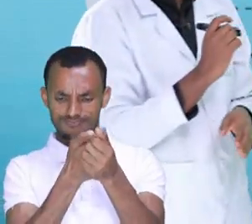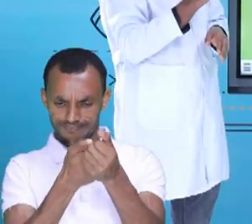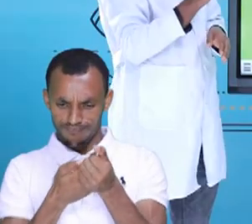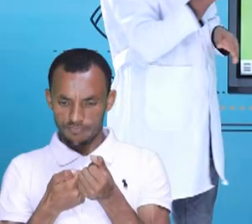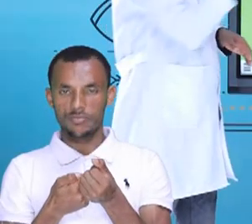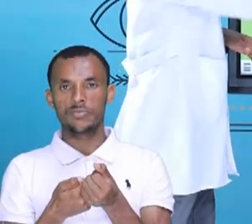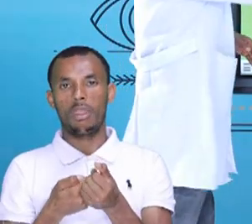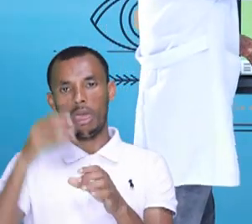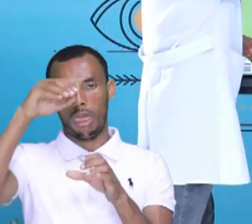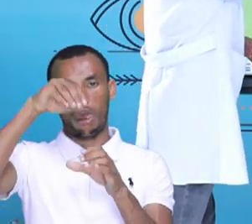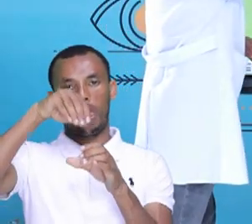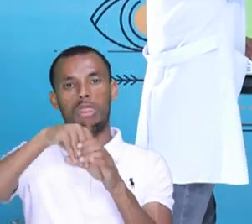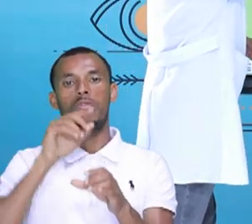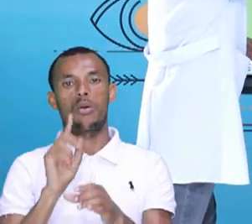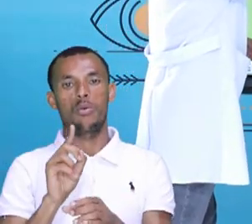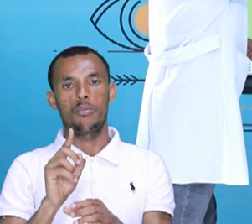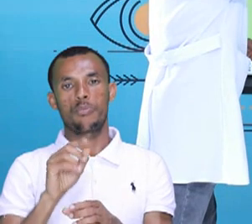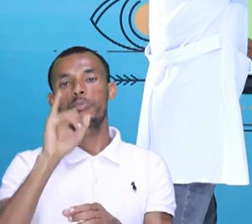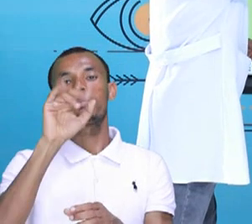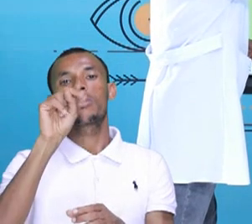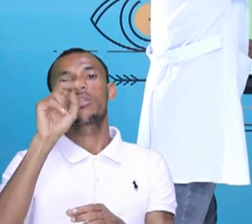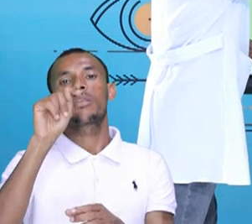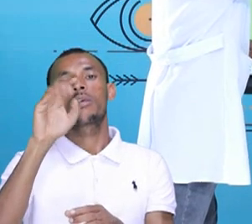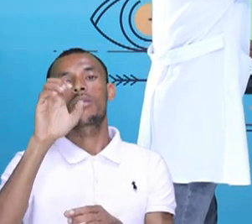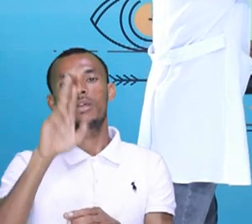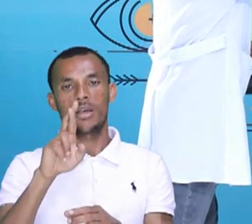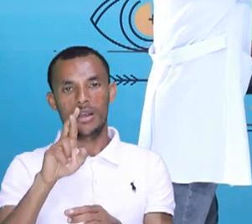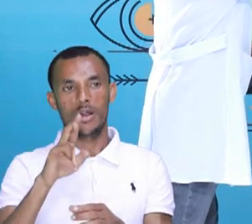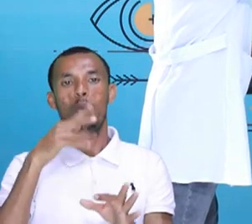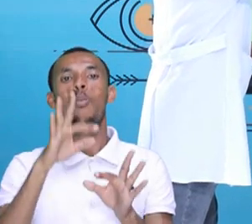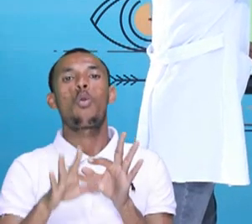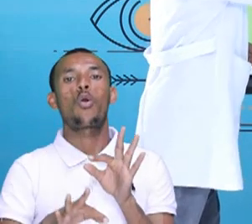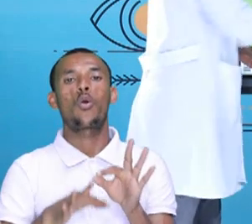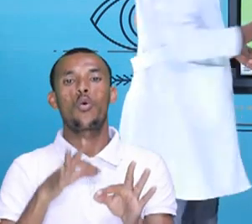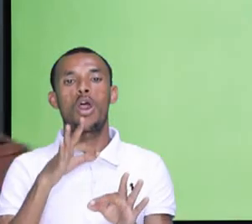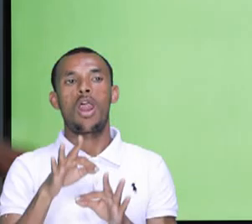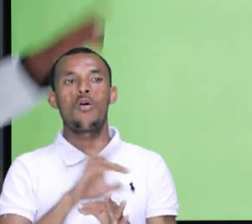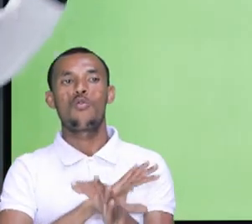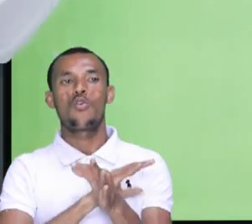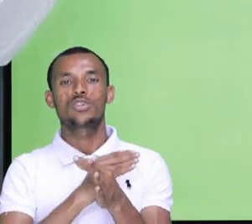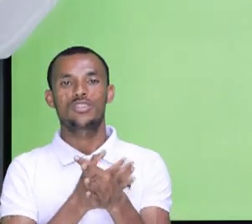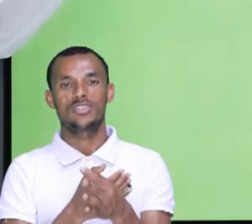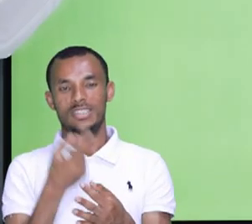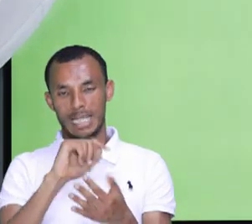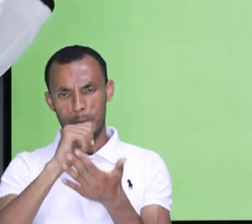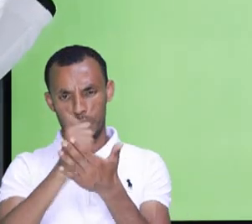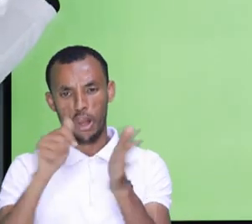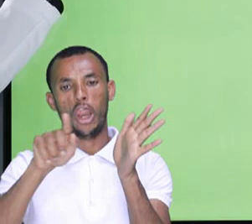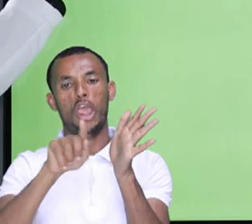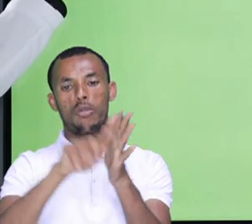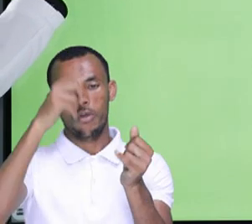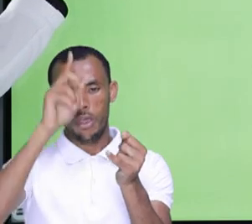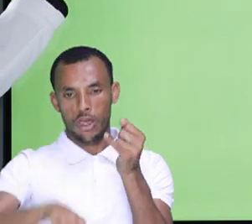intra. Now, this is intermolecular forces, this one. The partially negative end